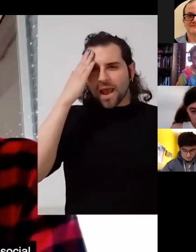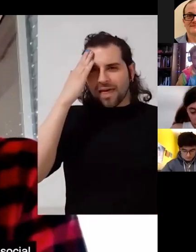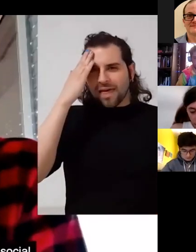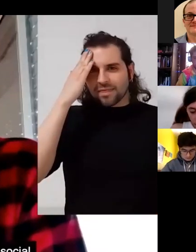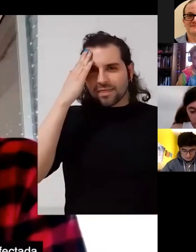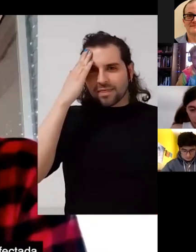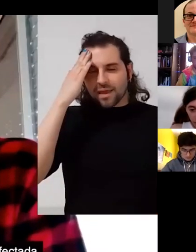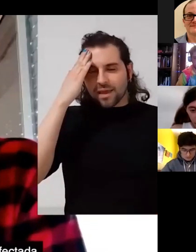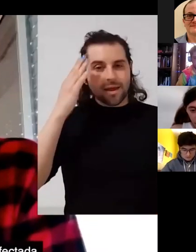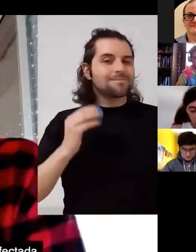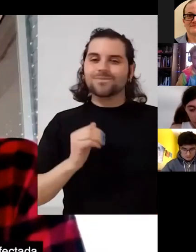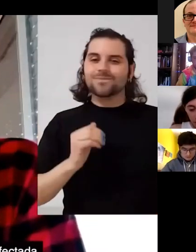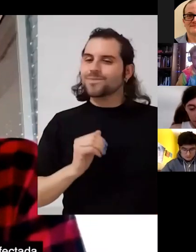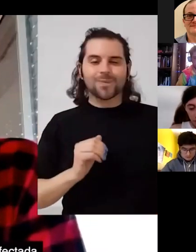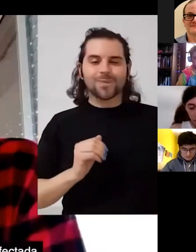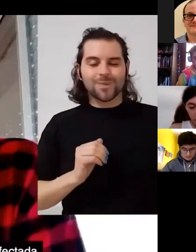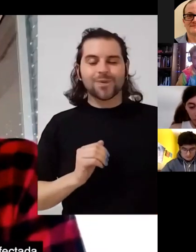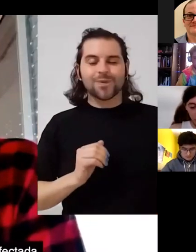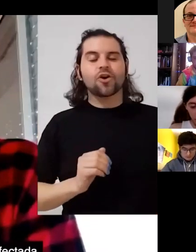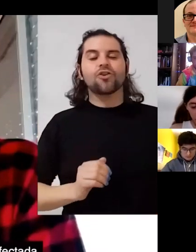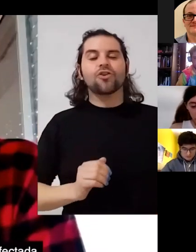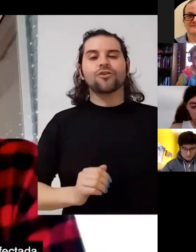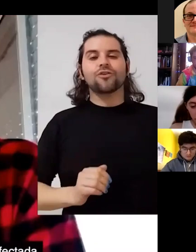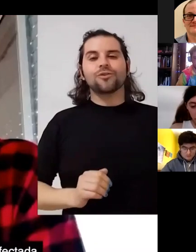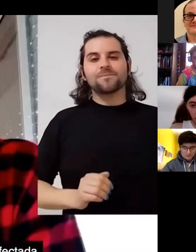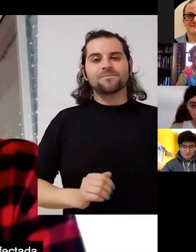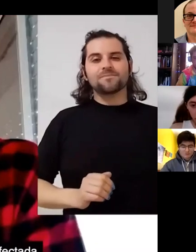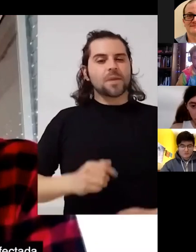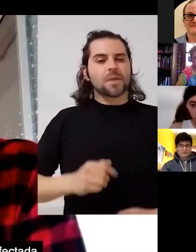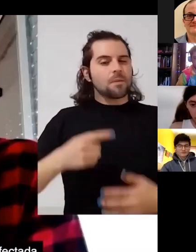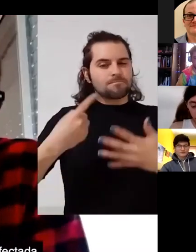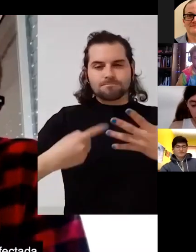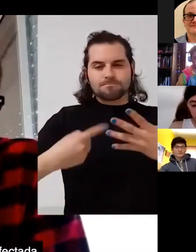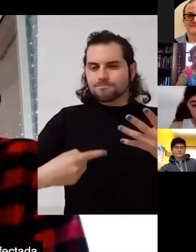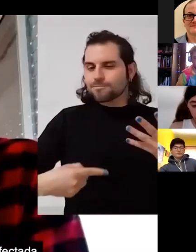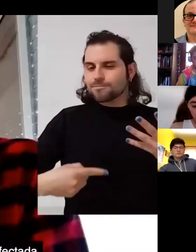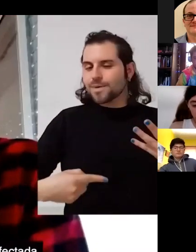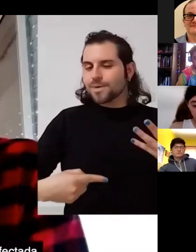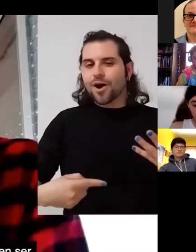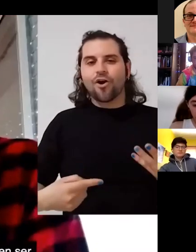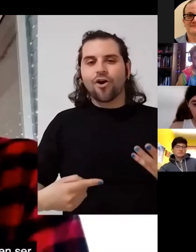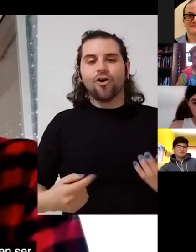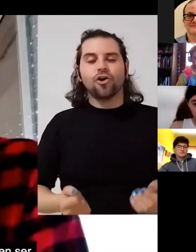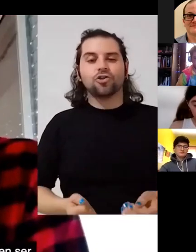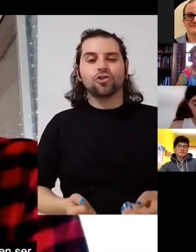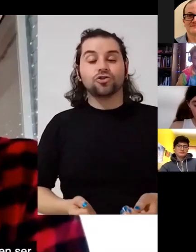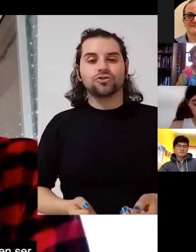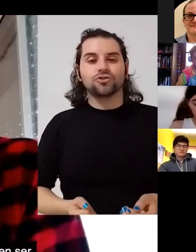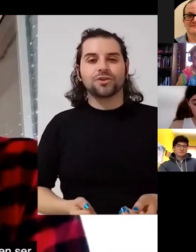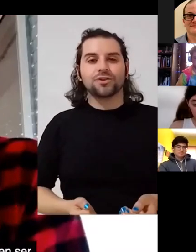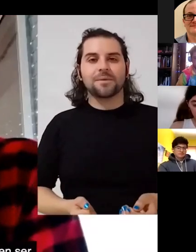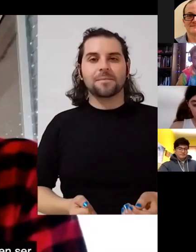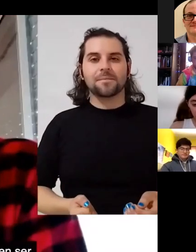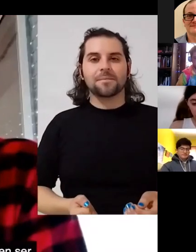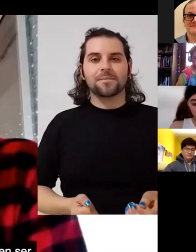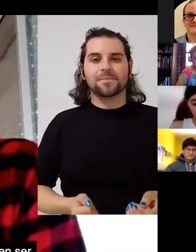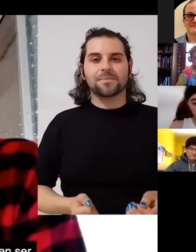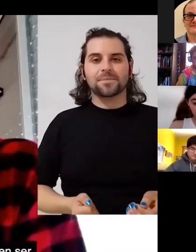or psychosocial aspect, but it is also affected